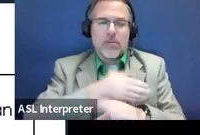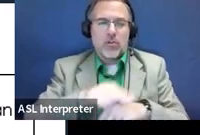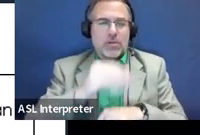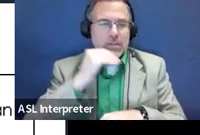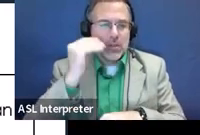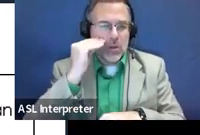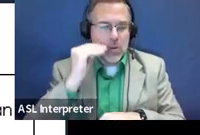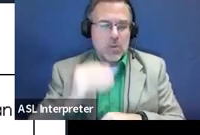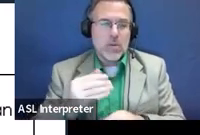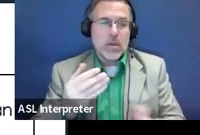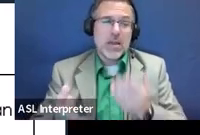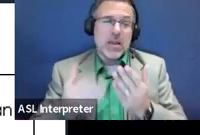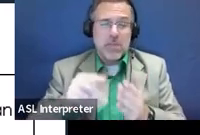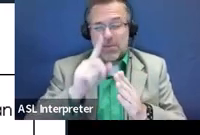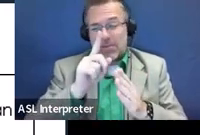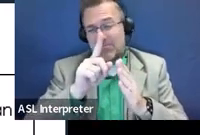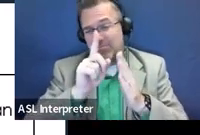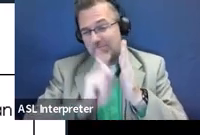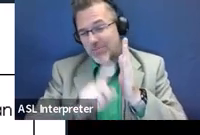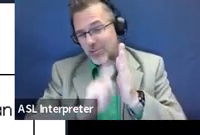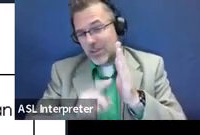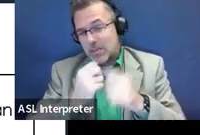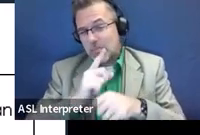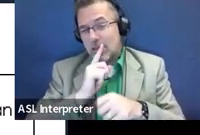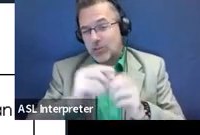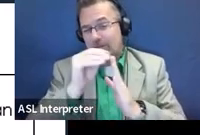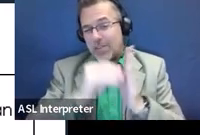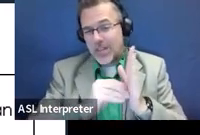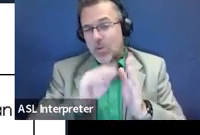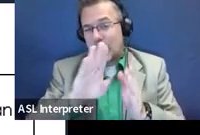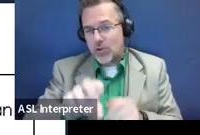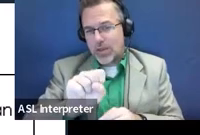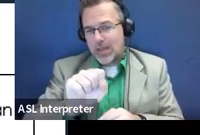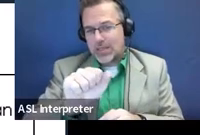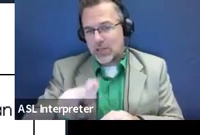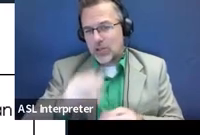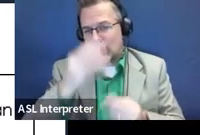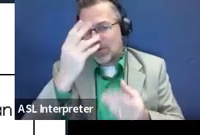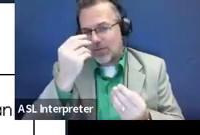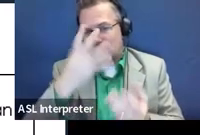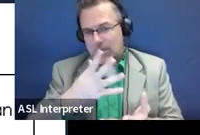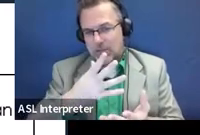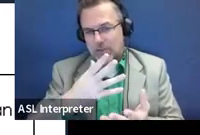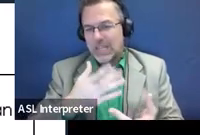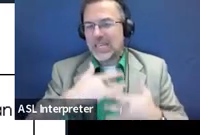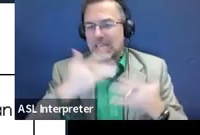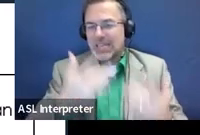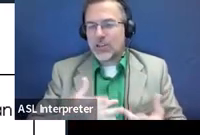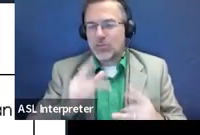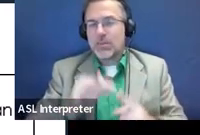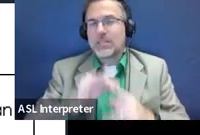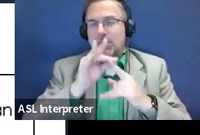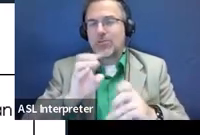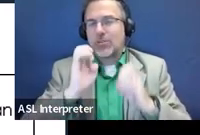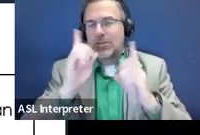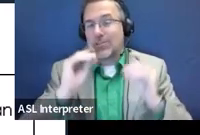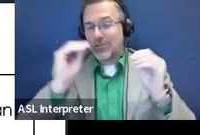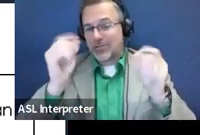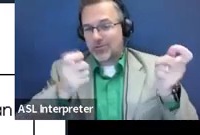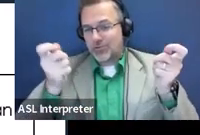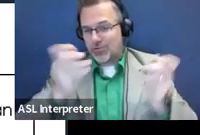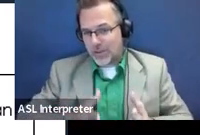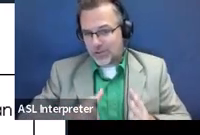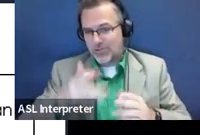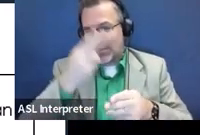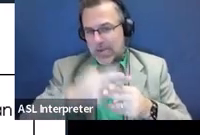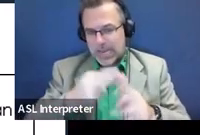just maybe double check and make sure it is filled in with your SAU information. But typically it's the special ed director would be